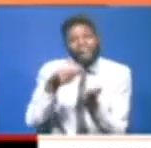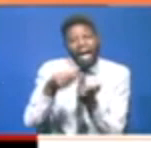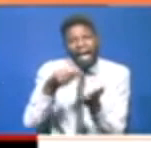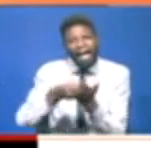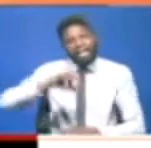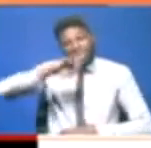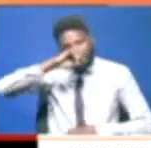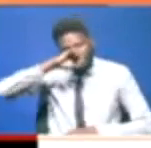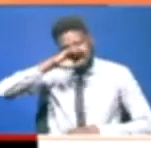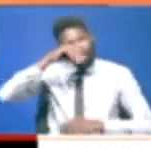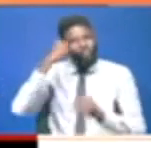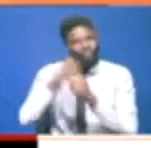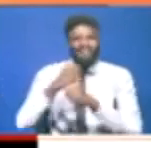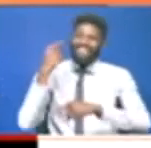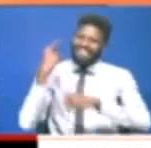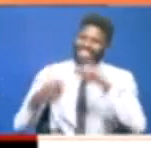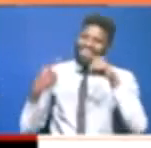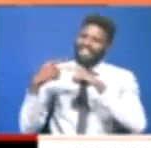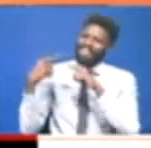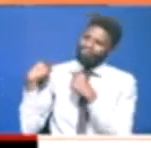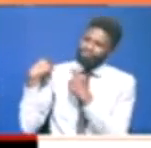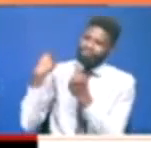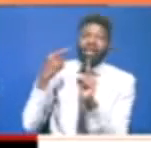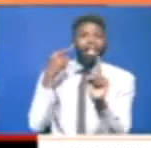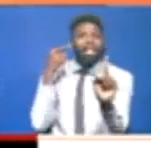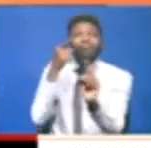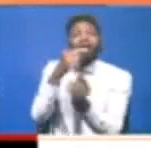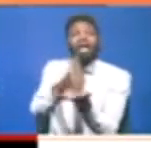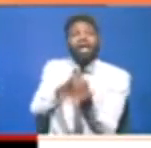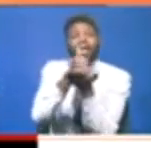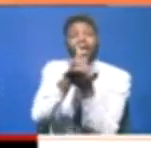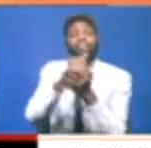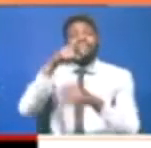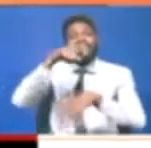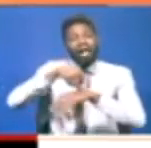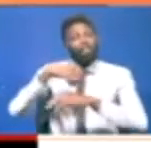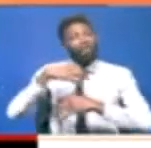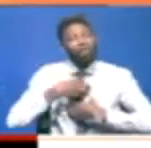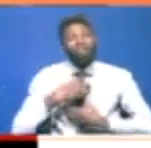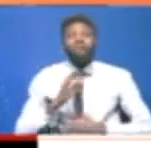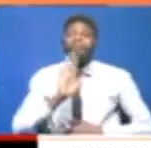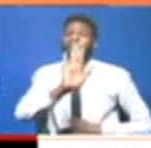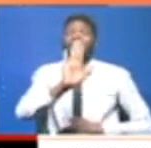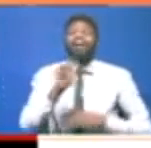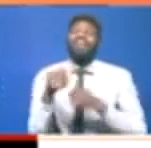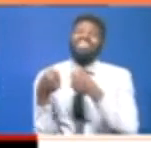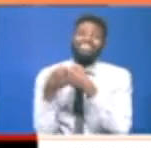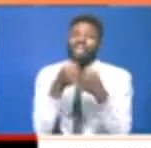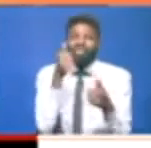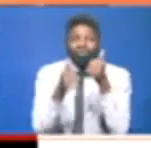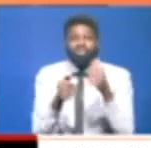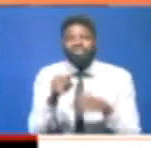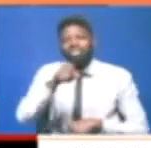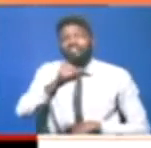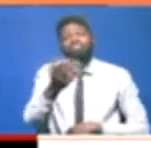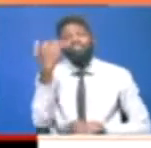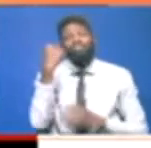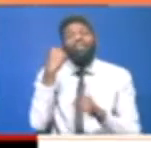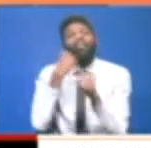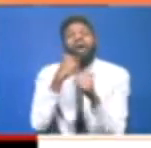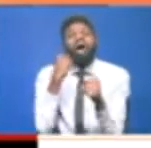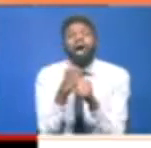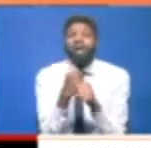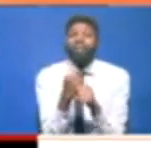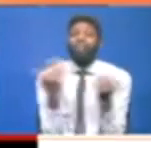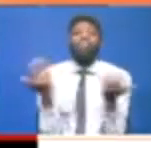supposed to help you during your retirement. What challenges are you going through? In which sector did you work in? You can share with me that information,